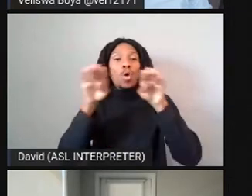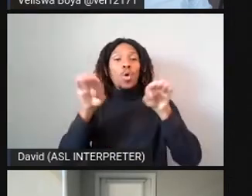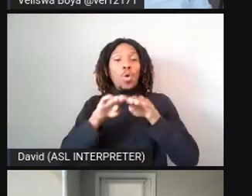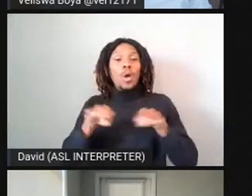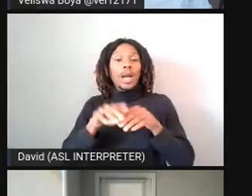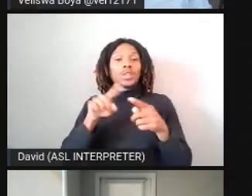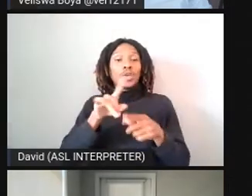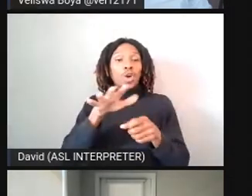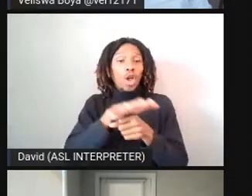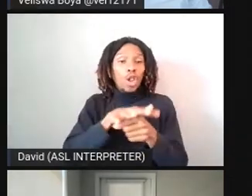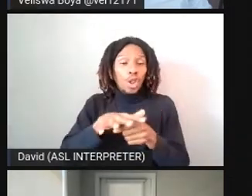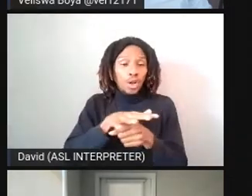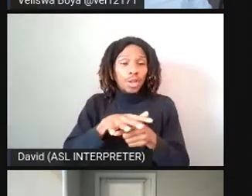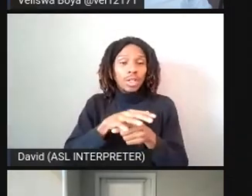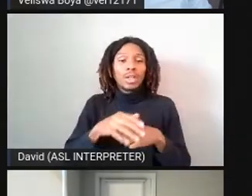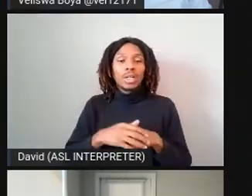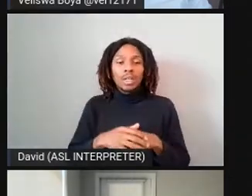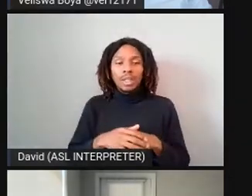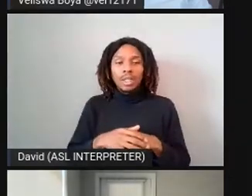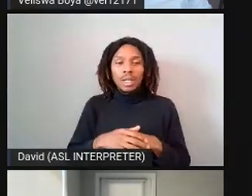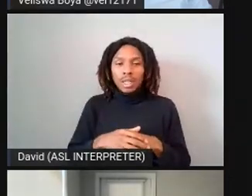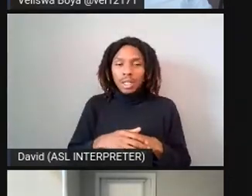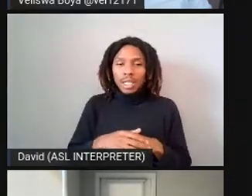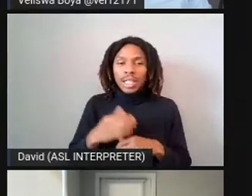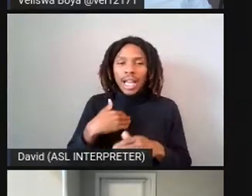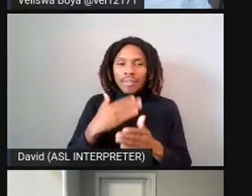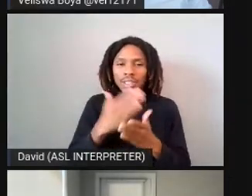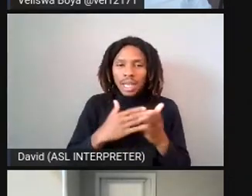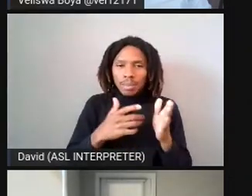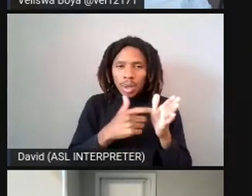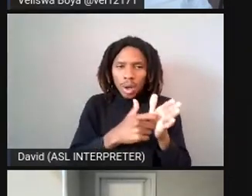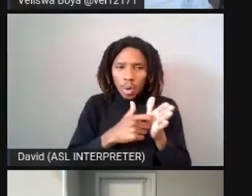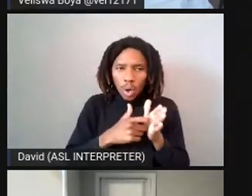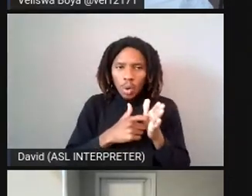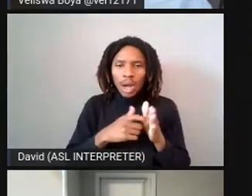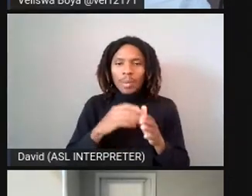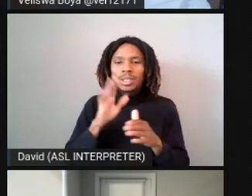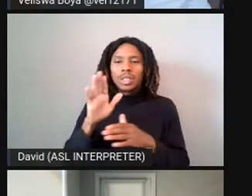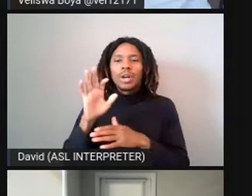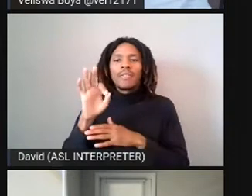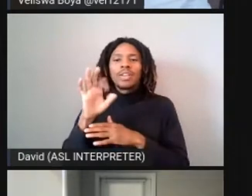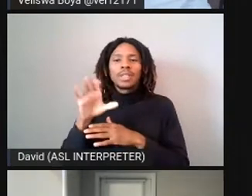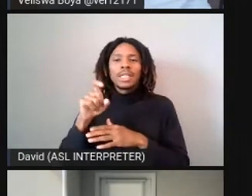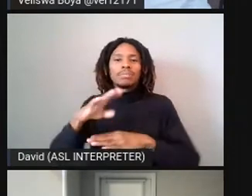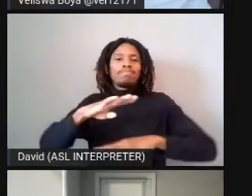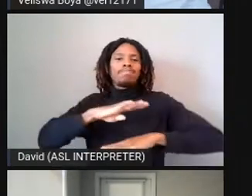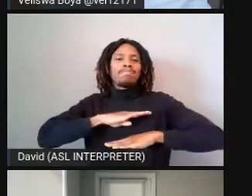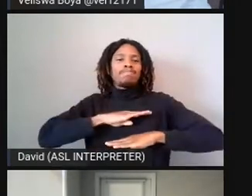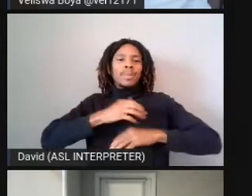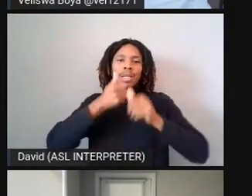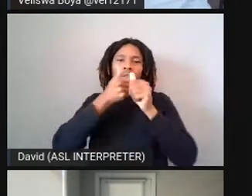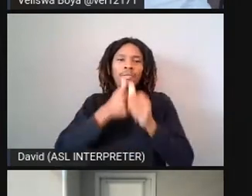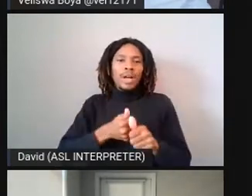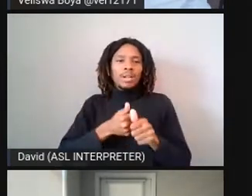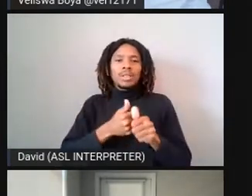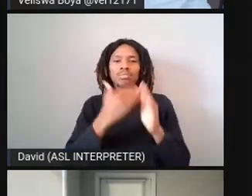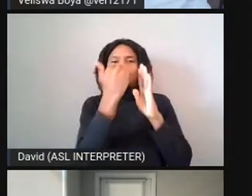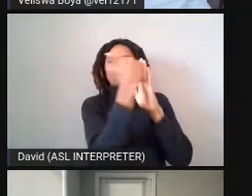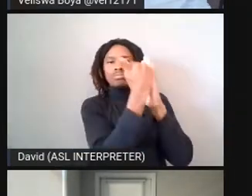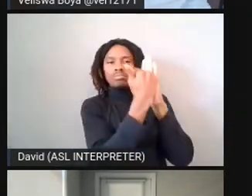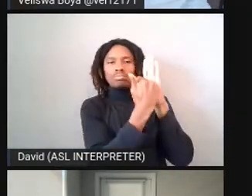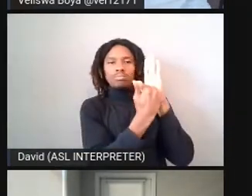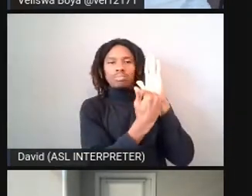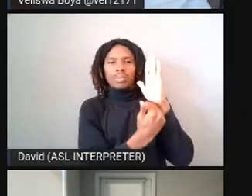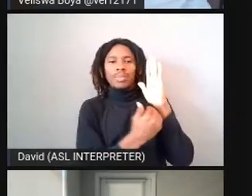there are some temperature and humidity requirements that your site has to meet. That is all stated here. And again,